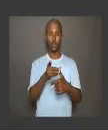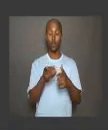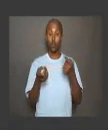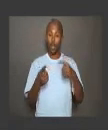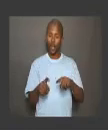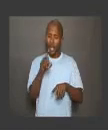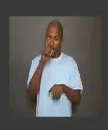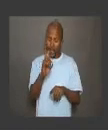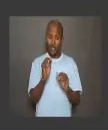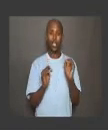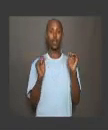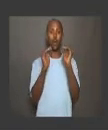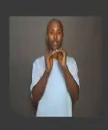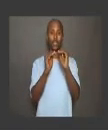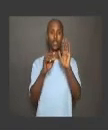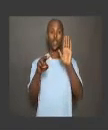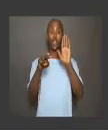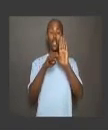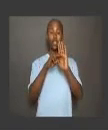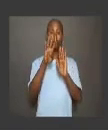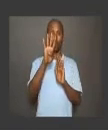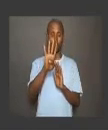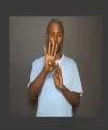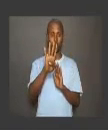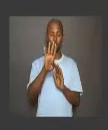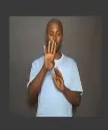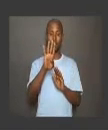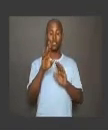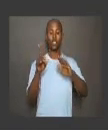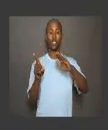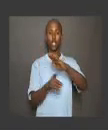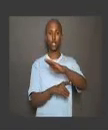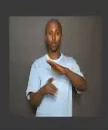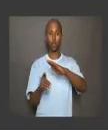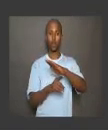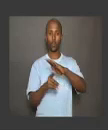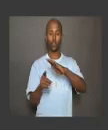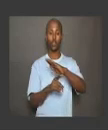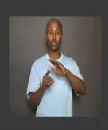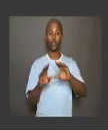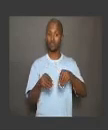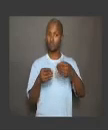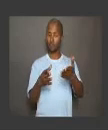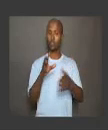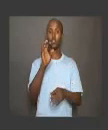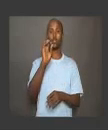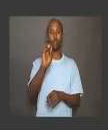When x equals -4, the denominator is 0.